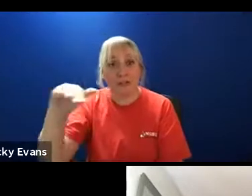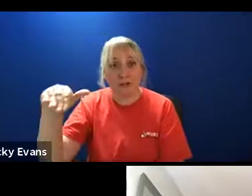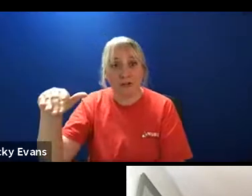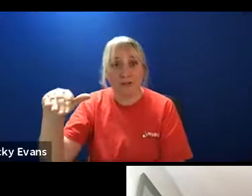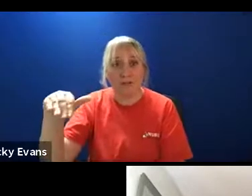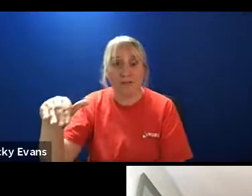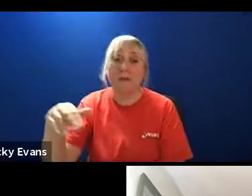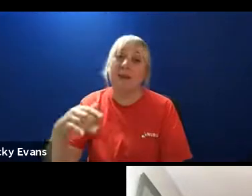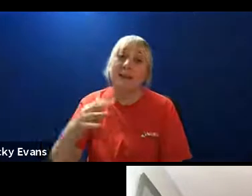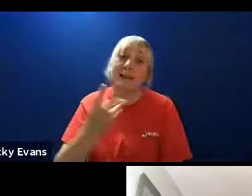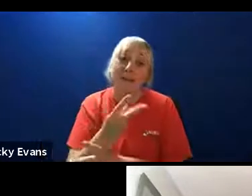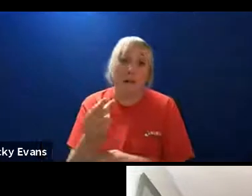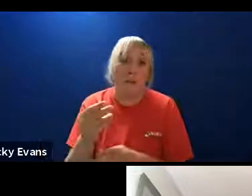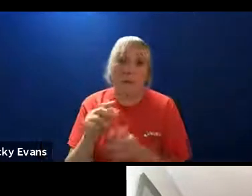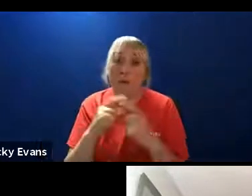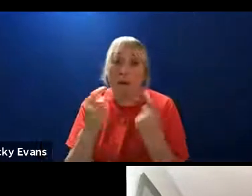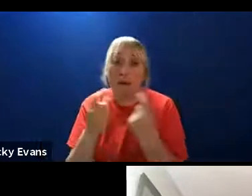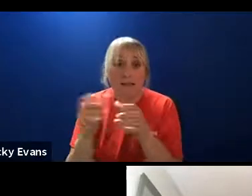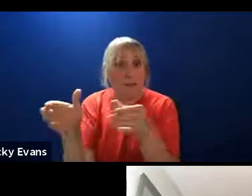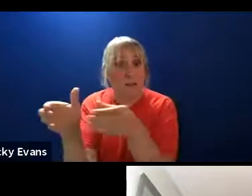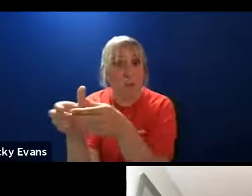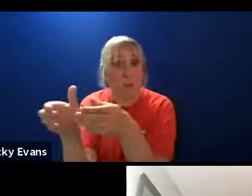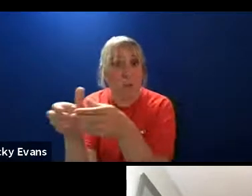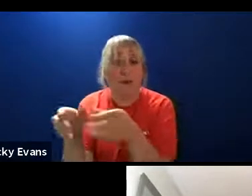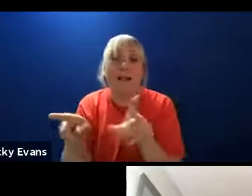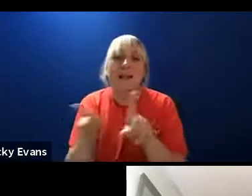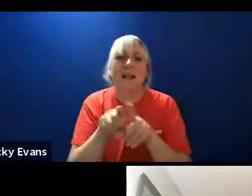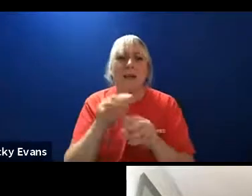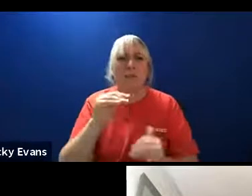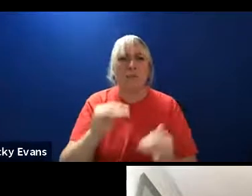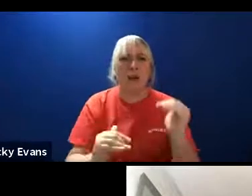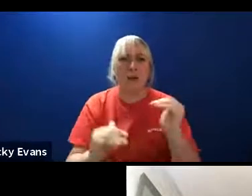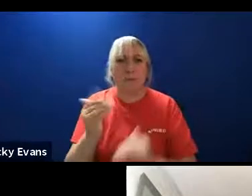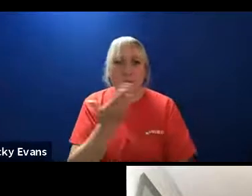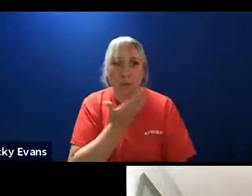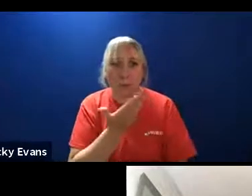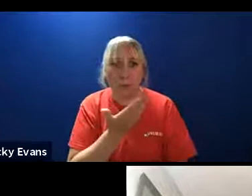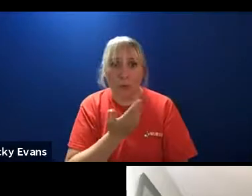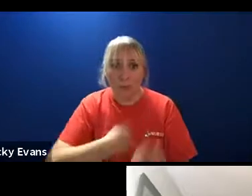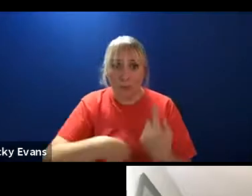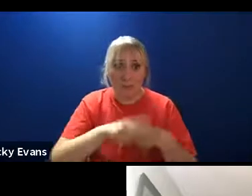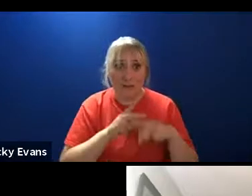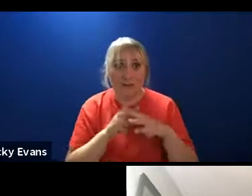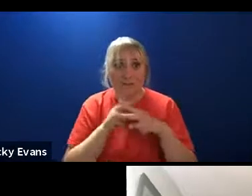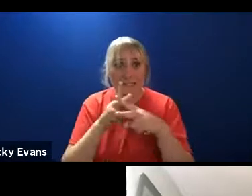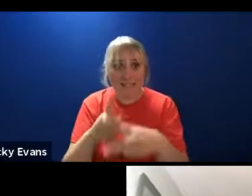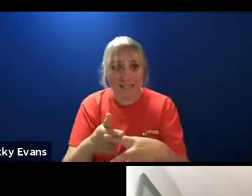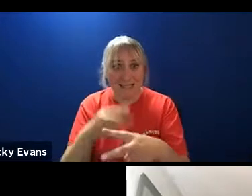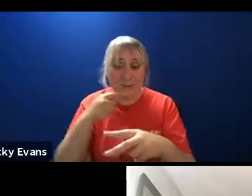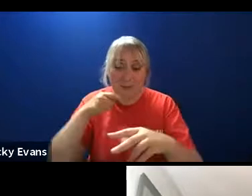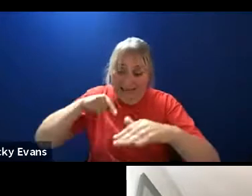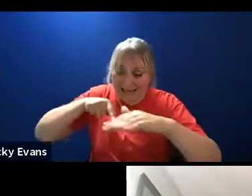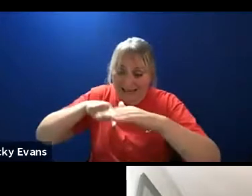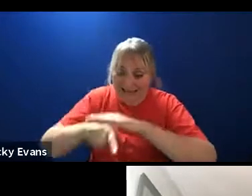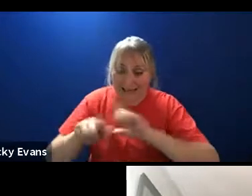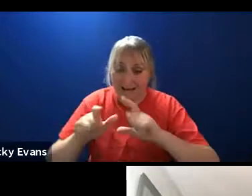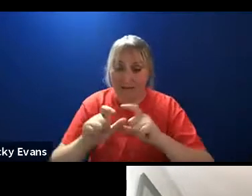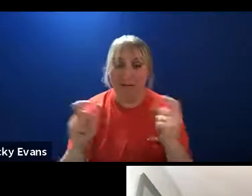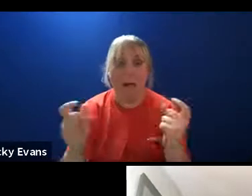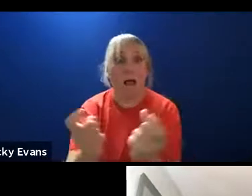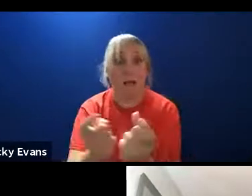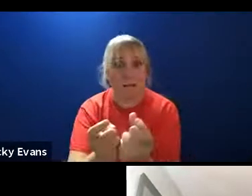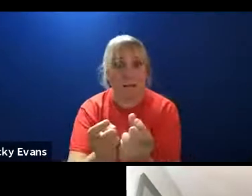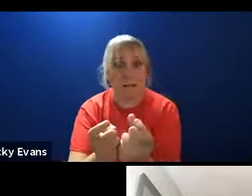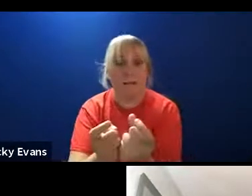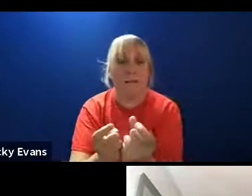classes are smaller than that. And similarly in primary schools, when we went to visit and you went into a classroom situation, it wasn't